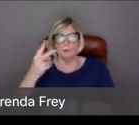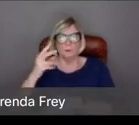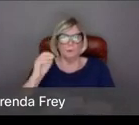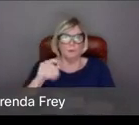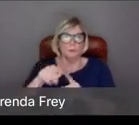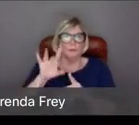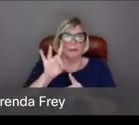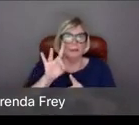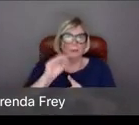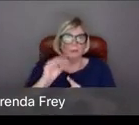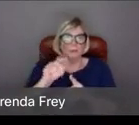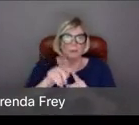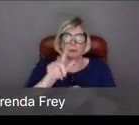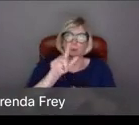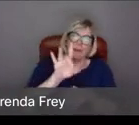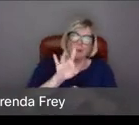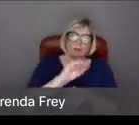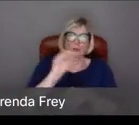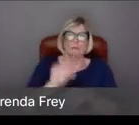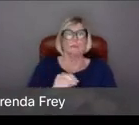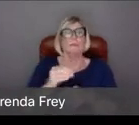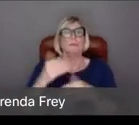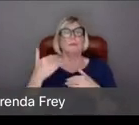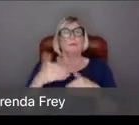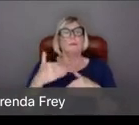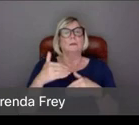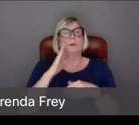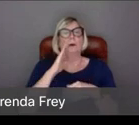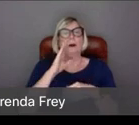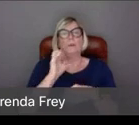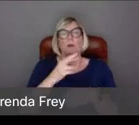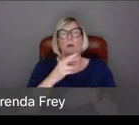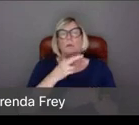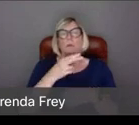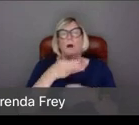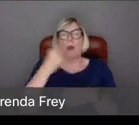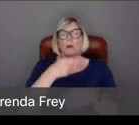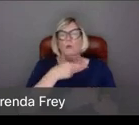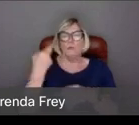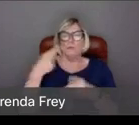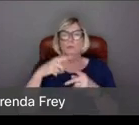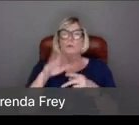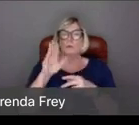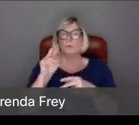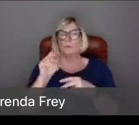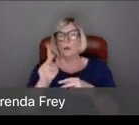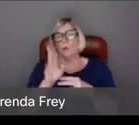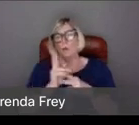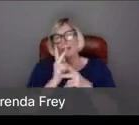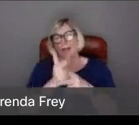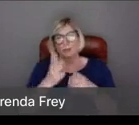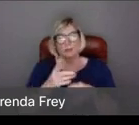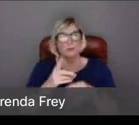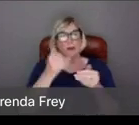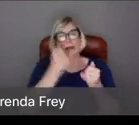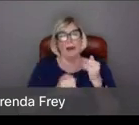to 28. So we took this really big leap to the risk to the lender. And the last category is poor,